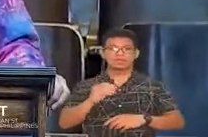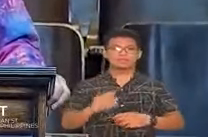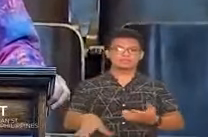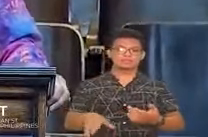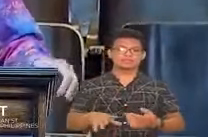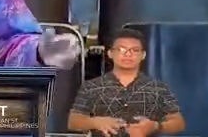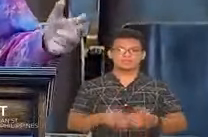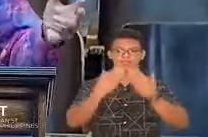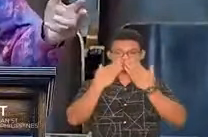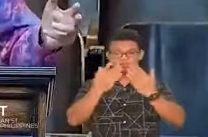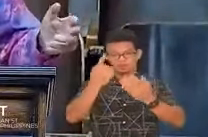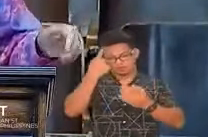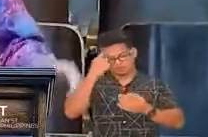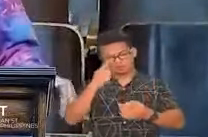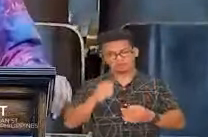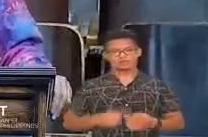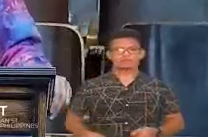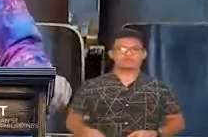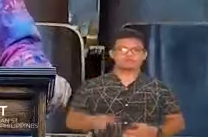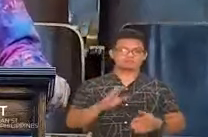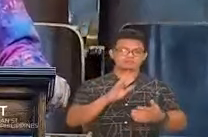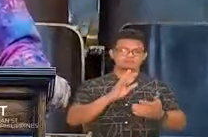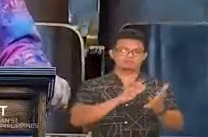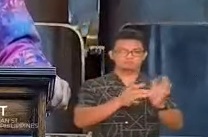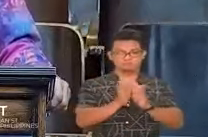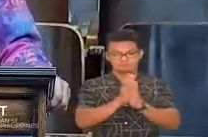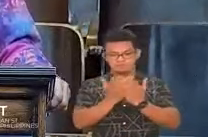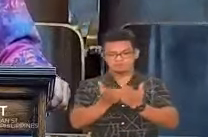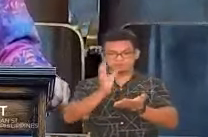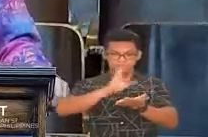deaf sign language.